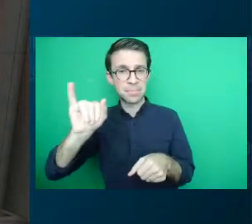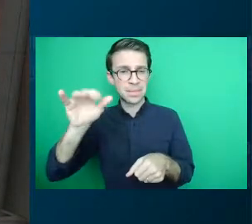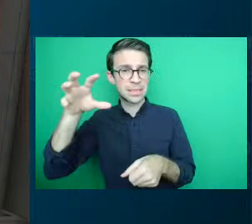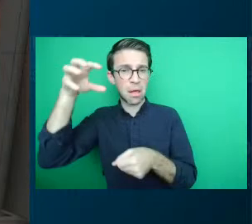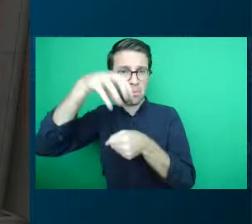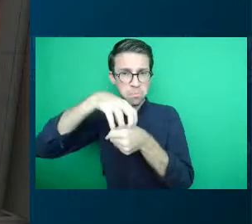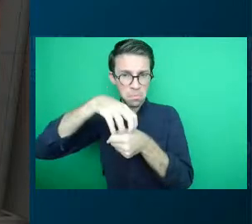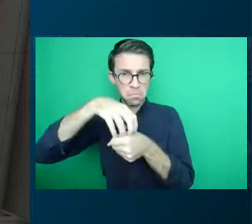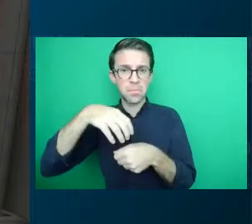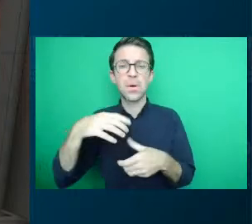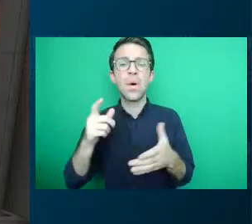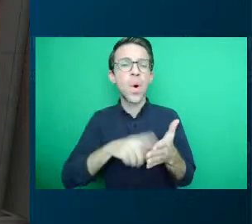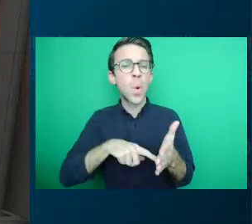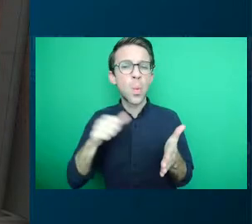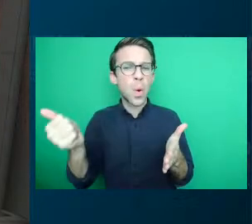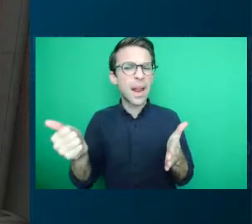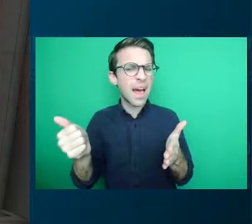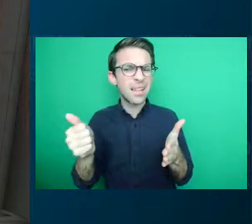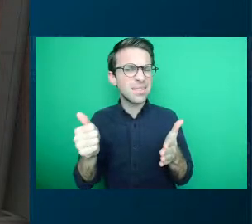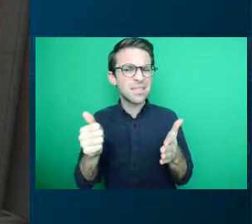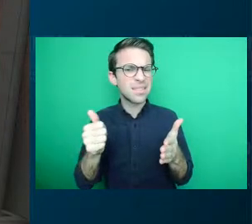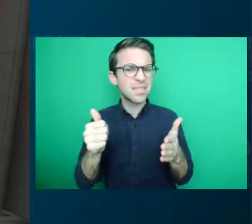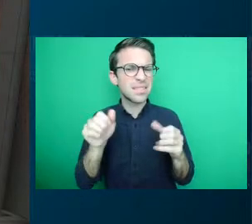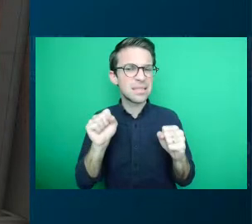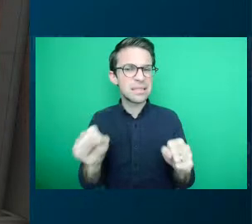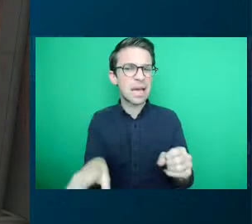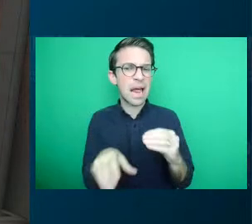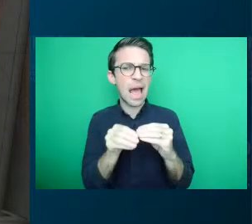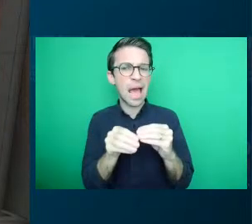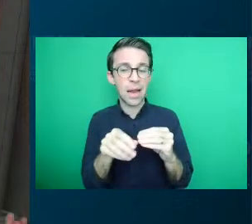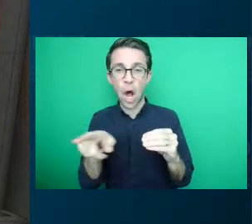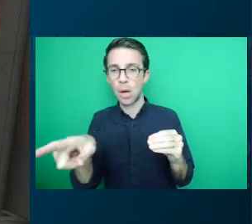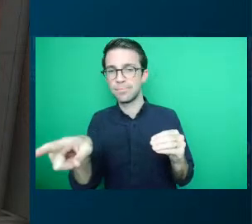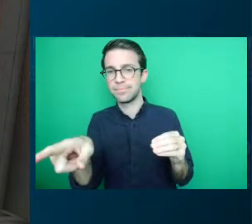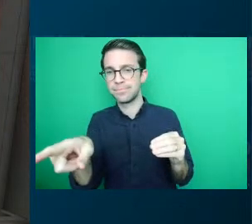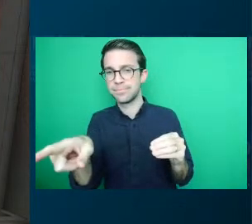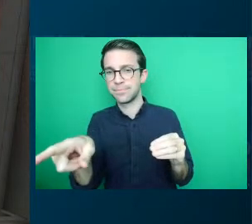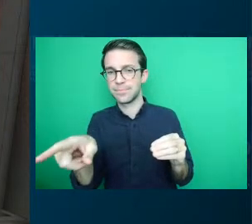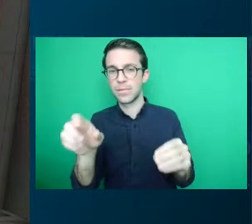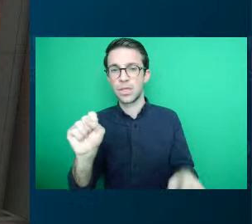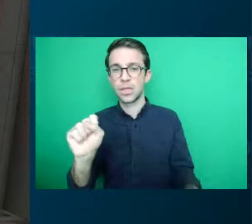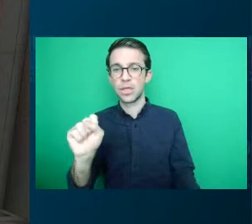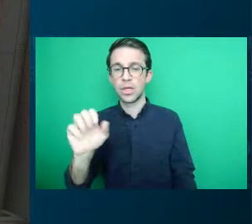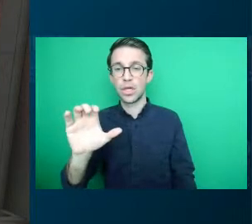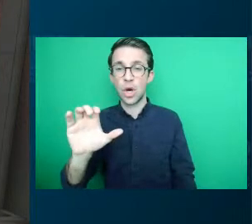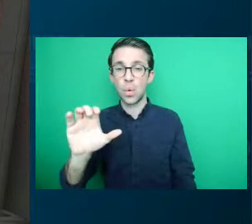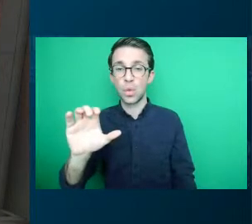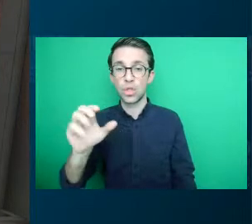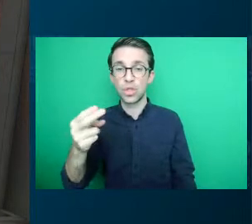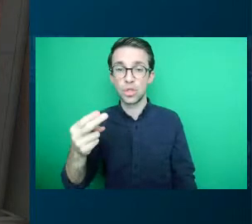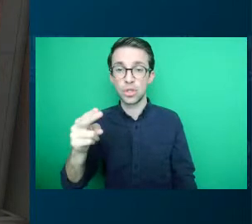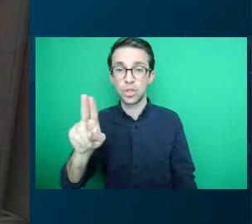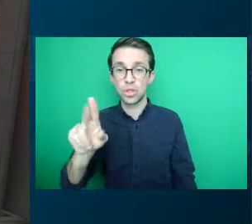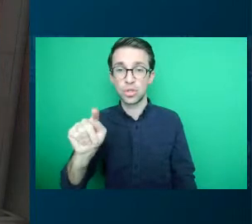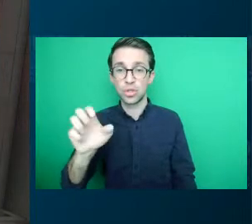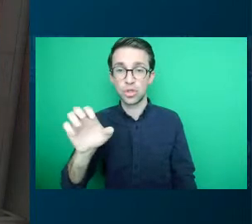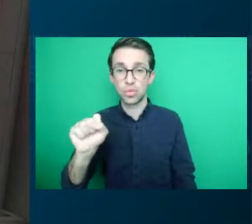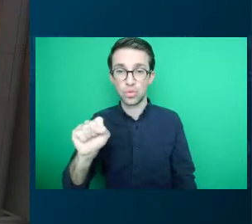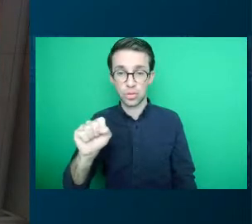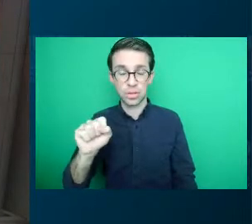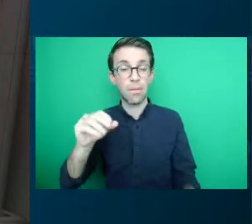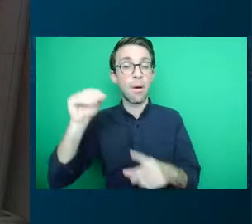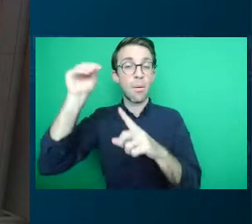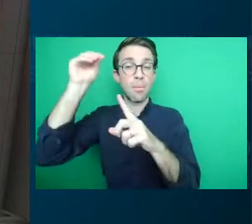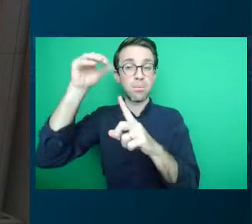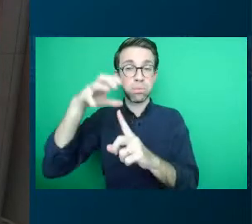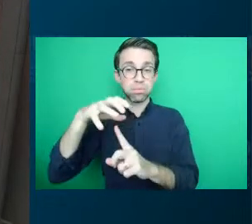the rocket to try and help this Kerbal out? It's already there. Some chutes. Thank you, Astro Matthew. Well done. I'm going to put a